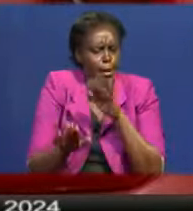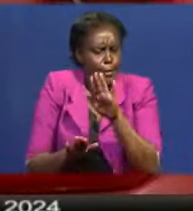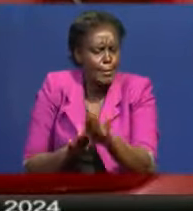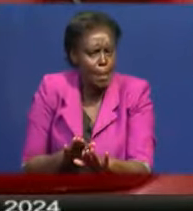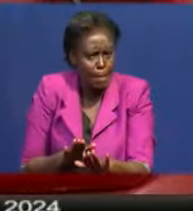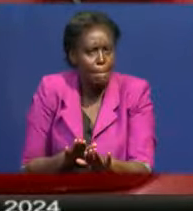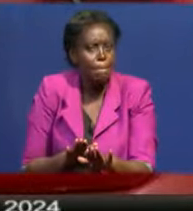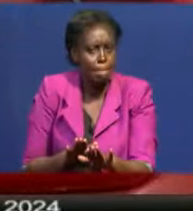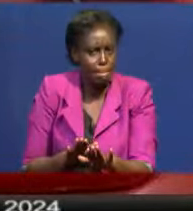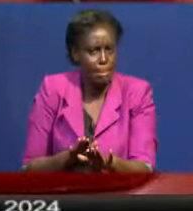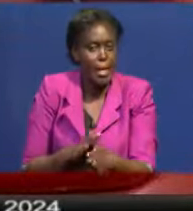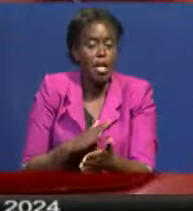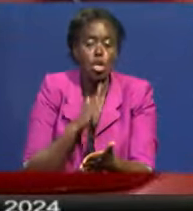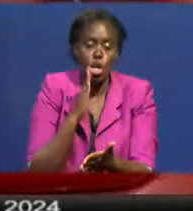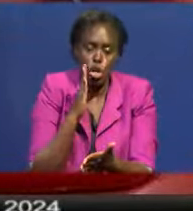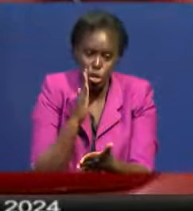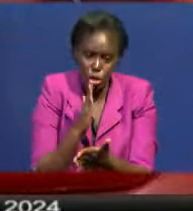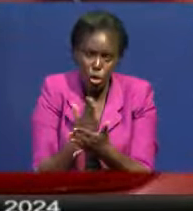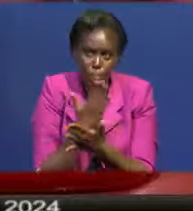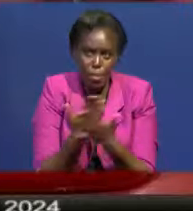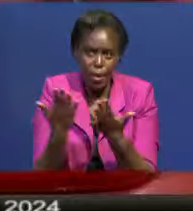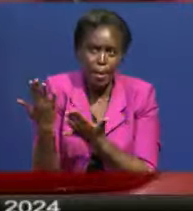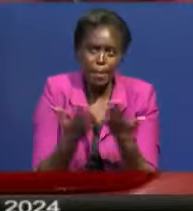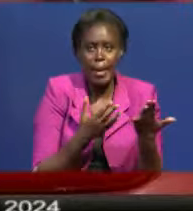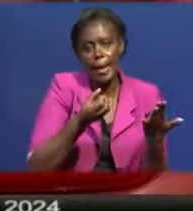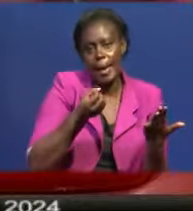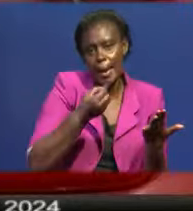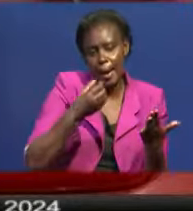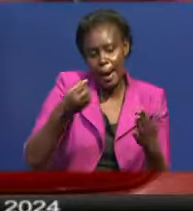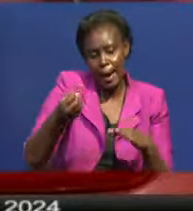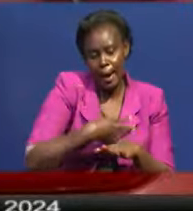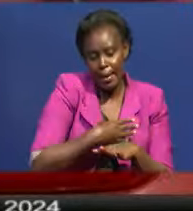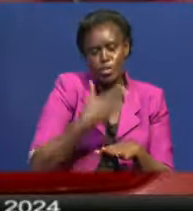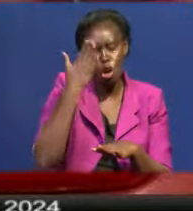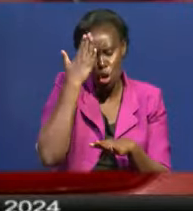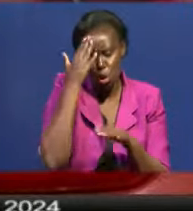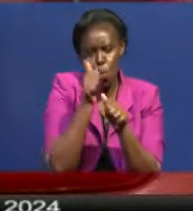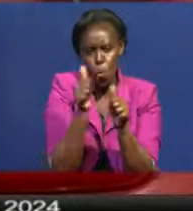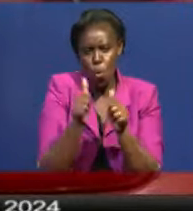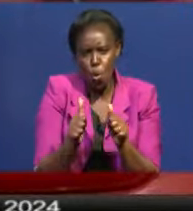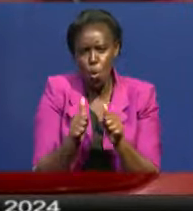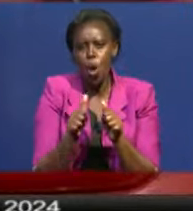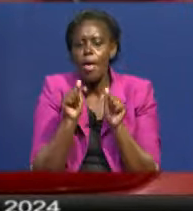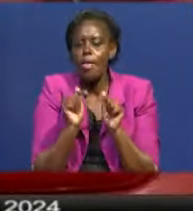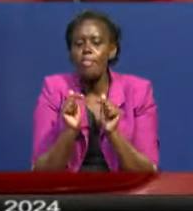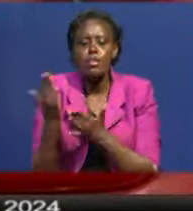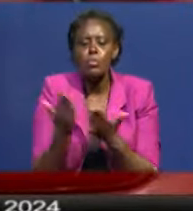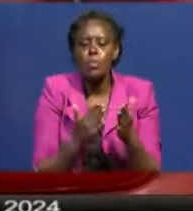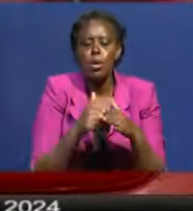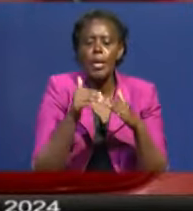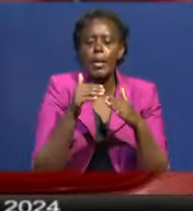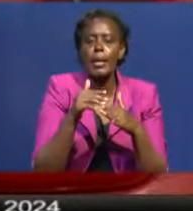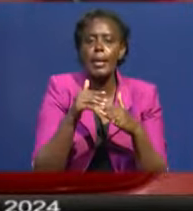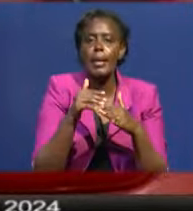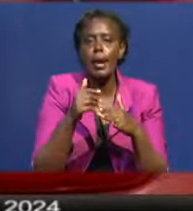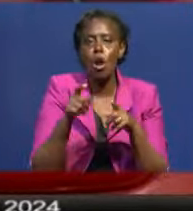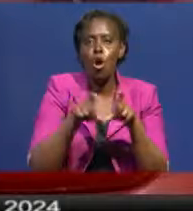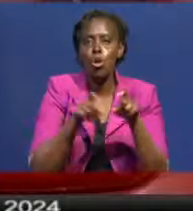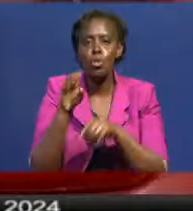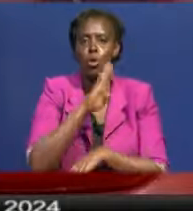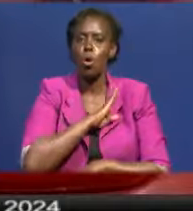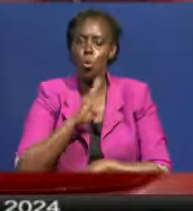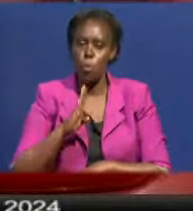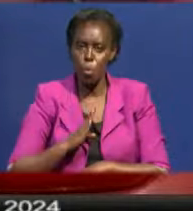to stop the products that are clearly causing cancer and are known. And this has been brought before the Pest Products Control